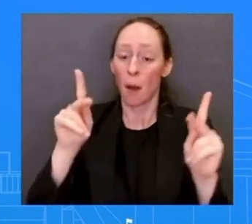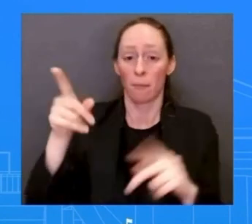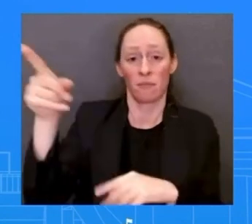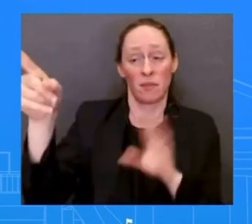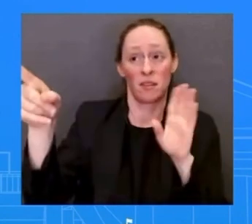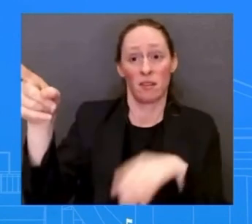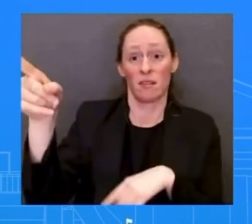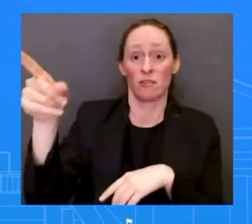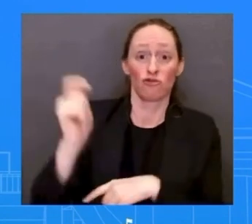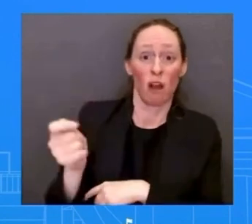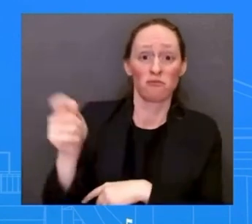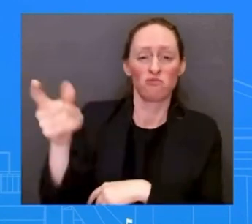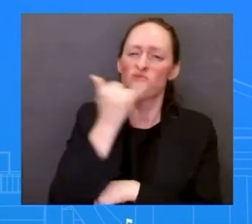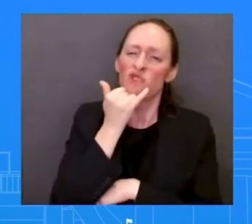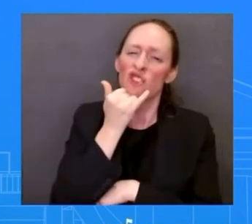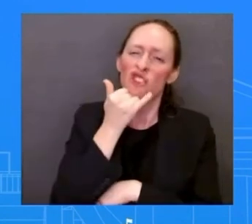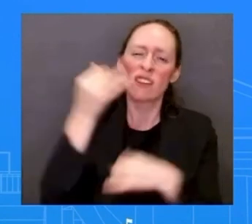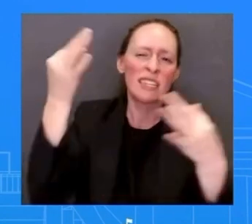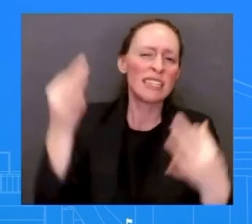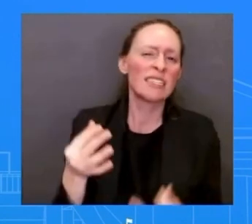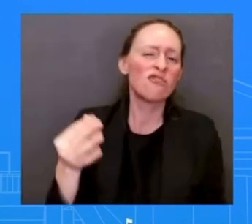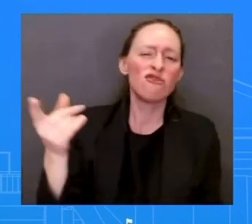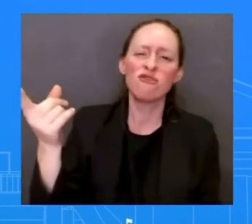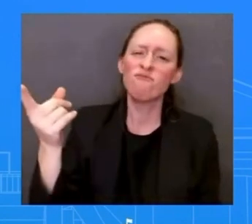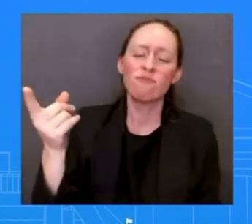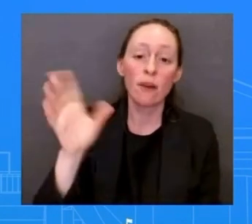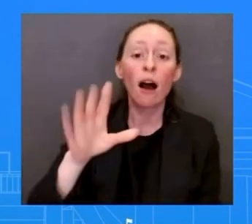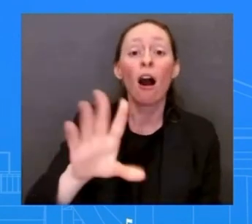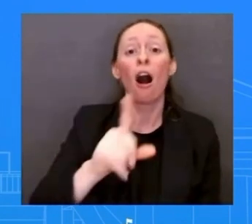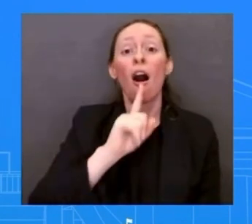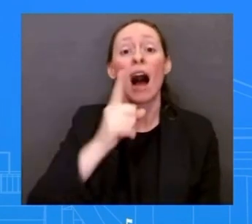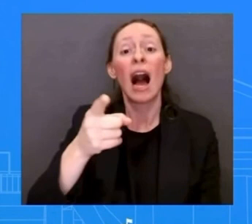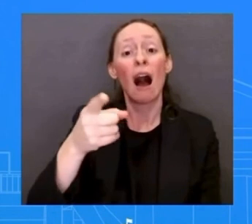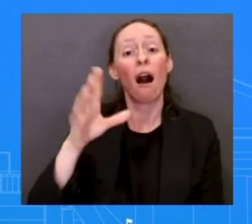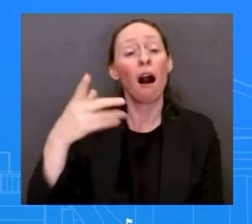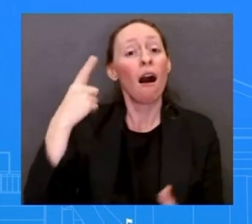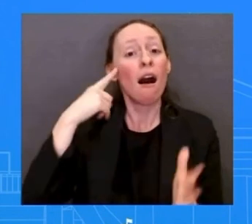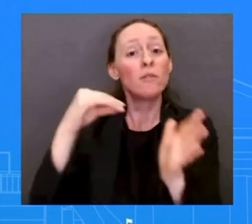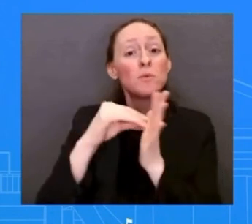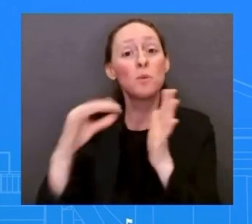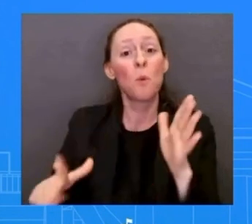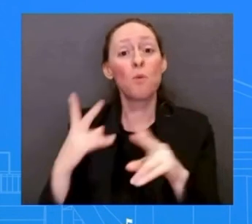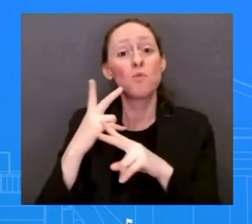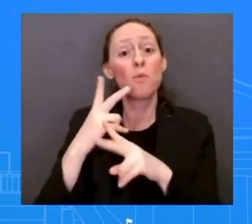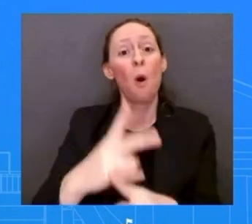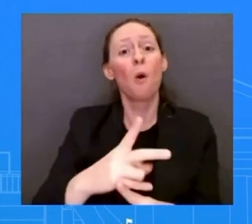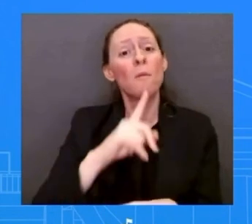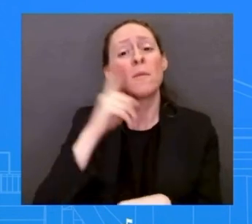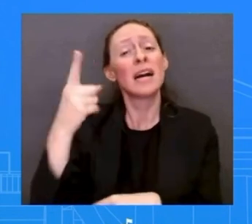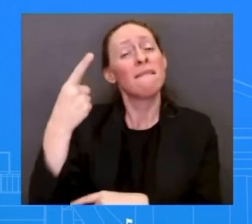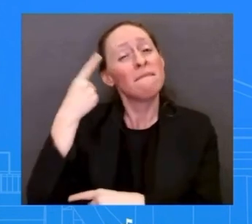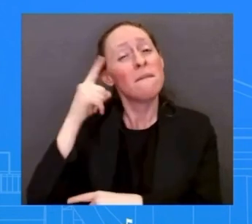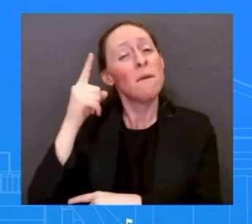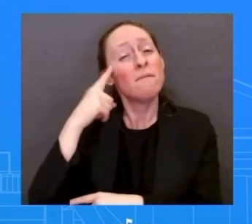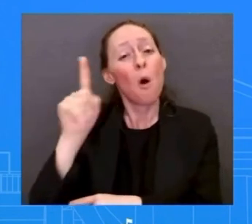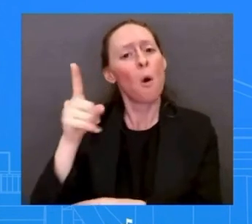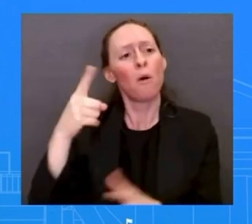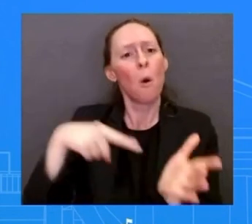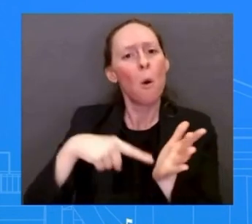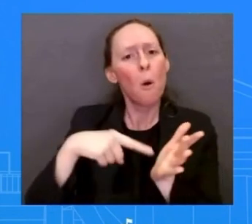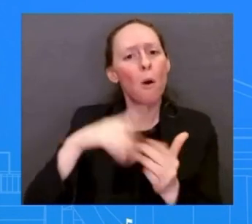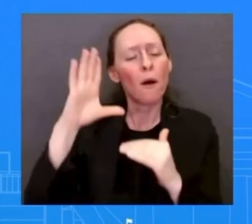broadly about especially student loan, the student debt relief and what the president put forward, this is part of a little bit of